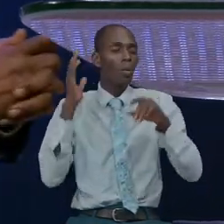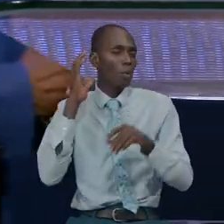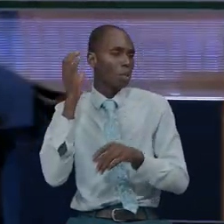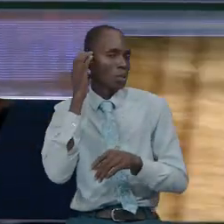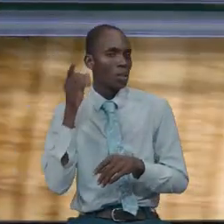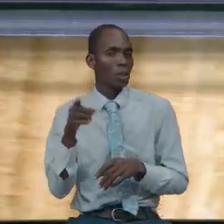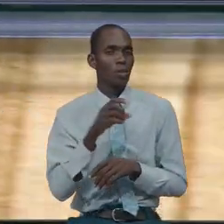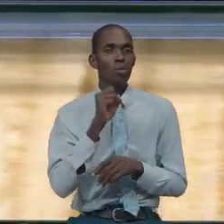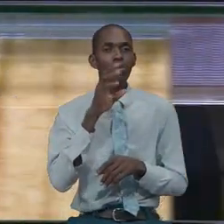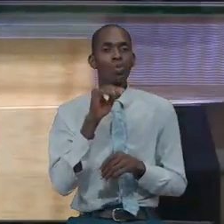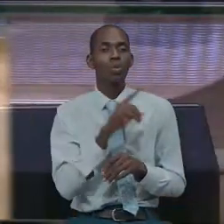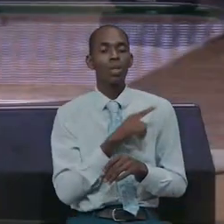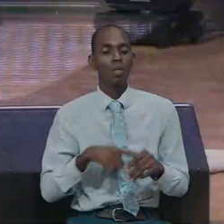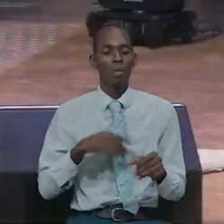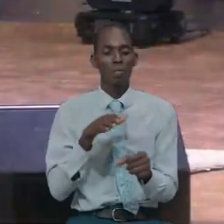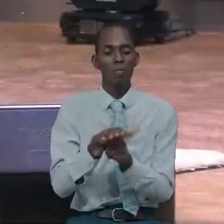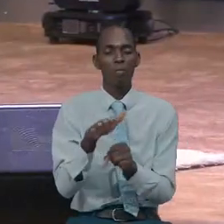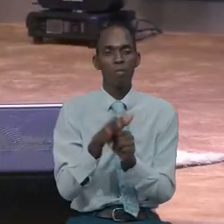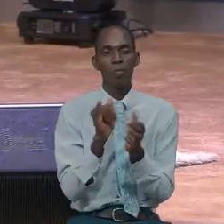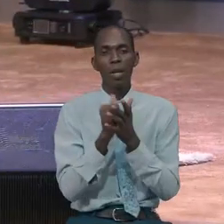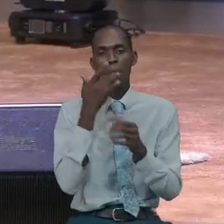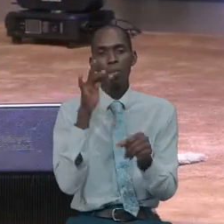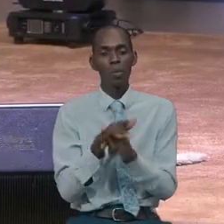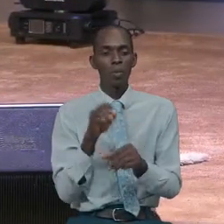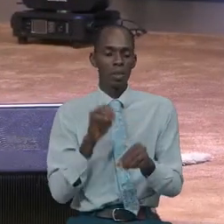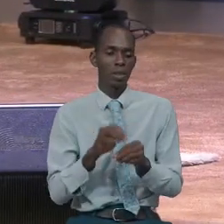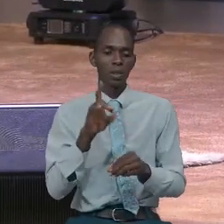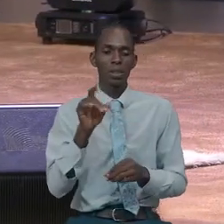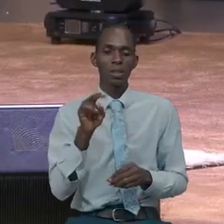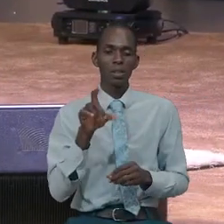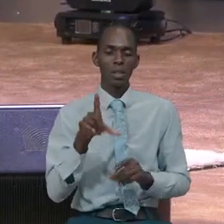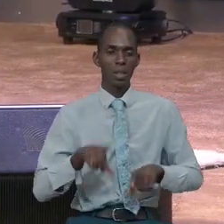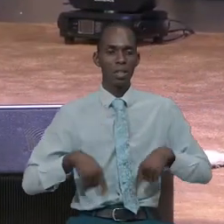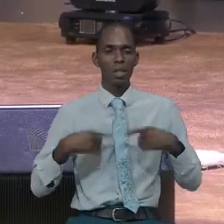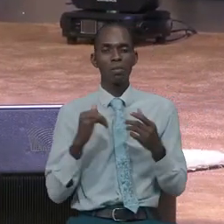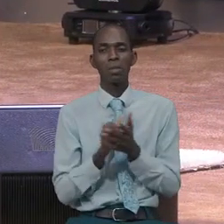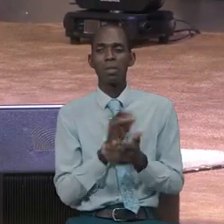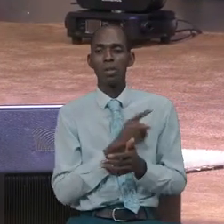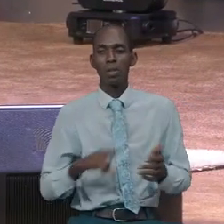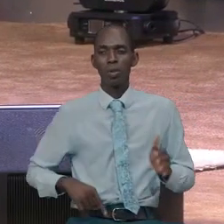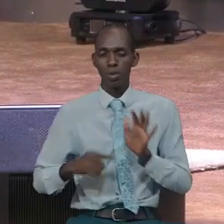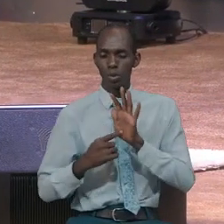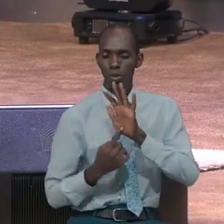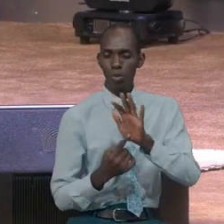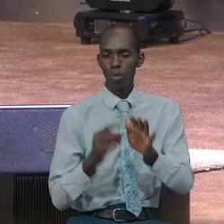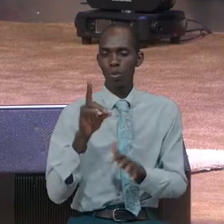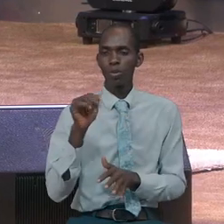you. So the Lord fulfilled that promise in his life, that the Lord should him the dream